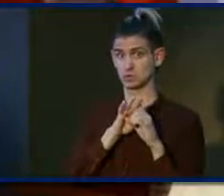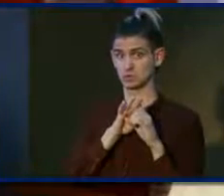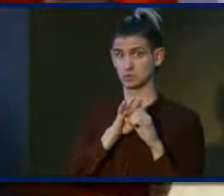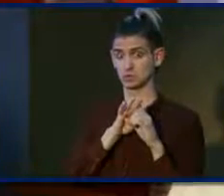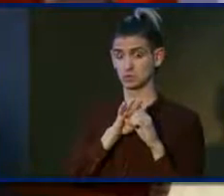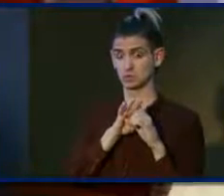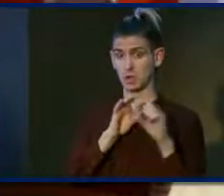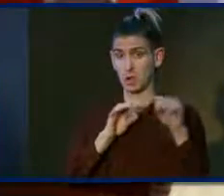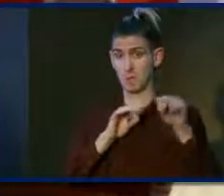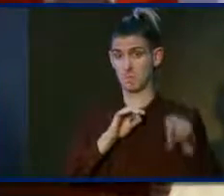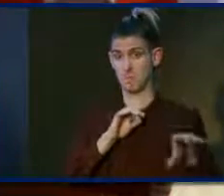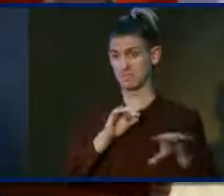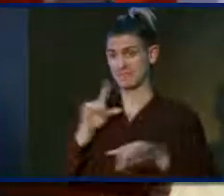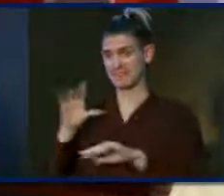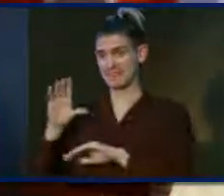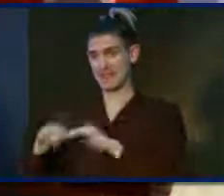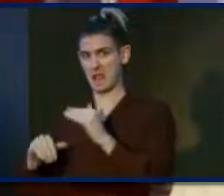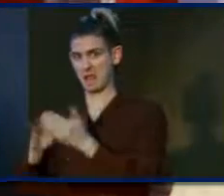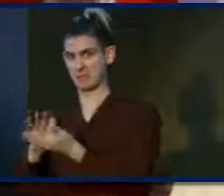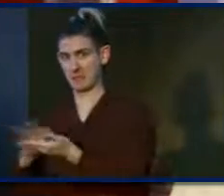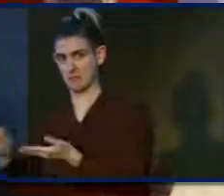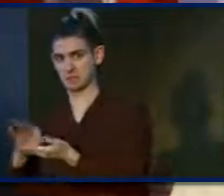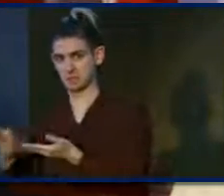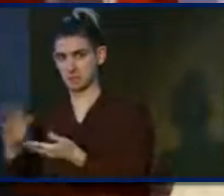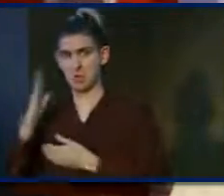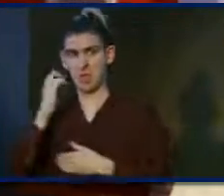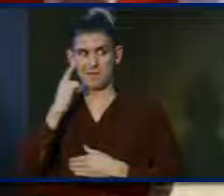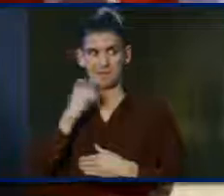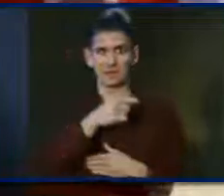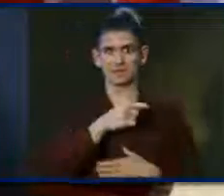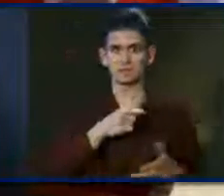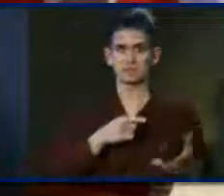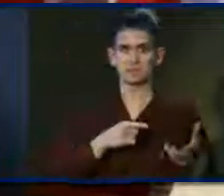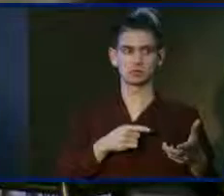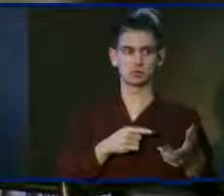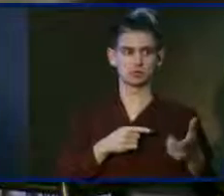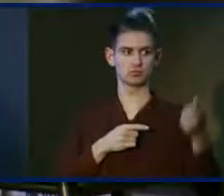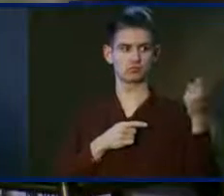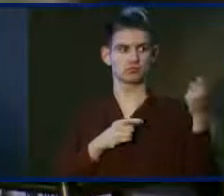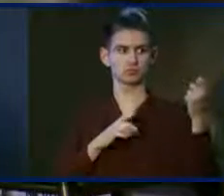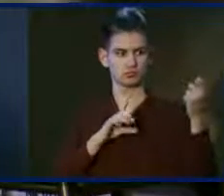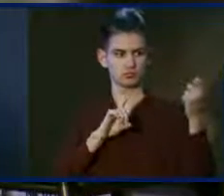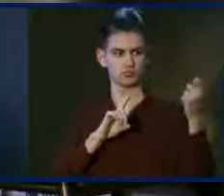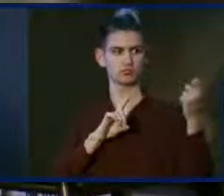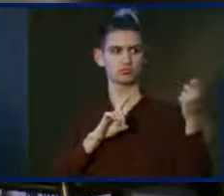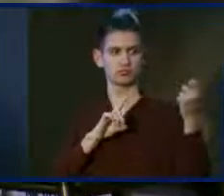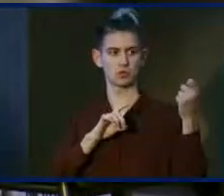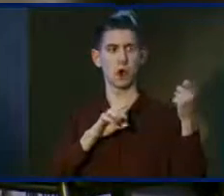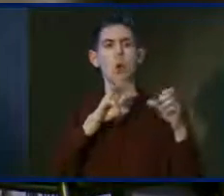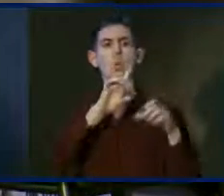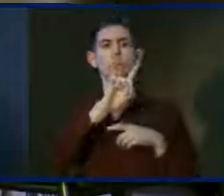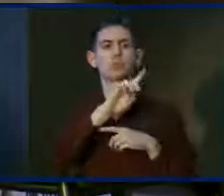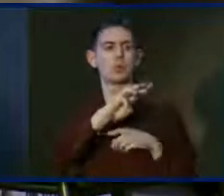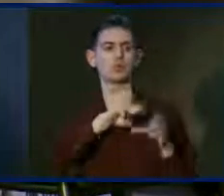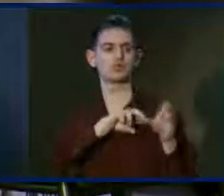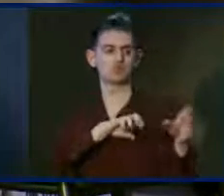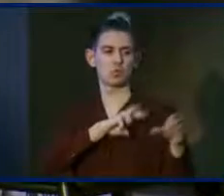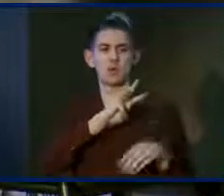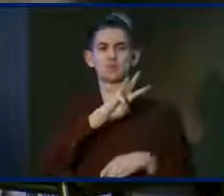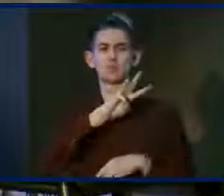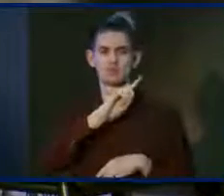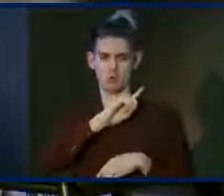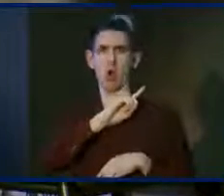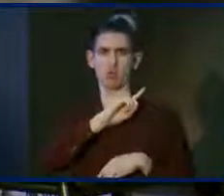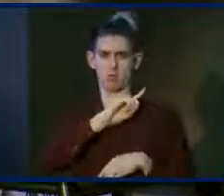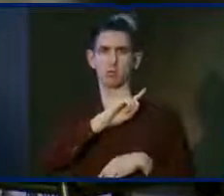publicly, because they were cast for candidates who had withdrawn. And the Colorado law says if you've withdrawn, we won't even count them. We won't